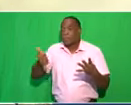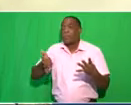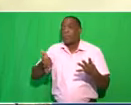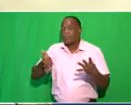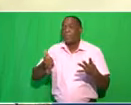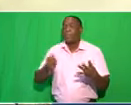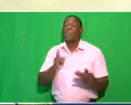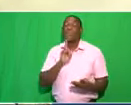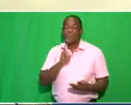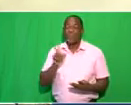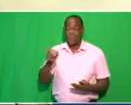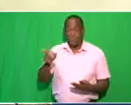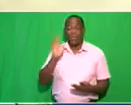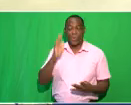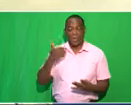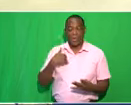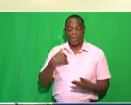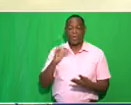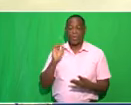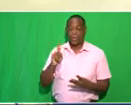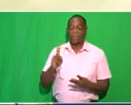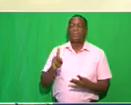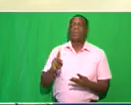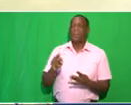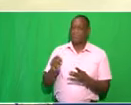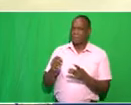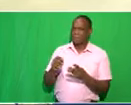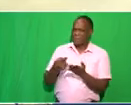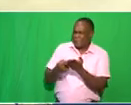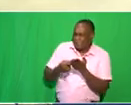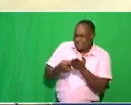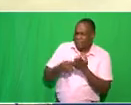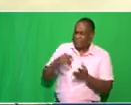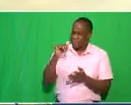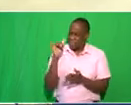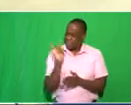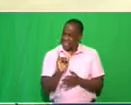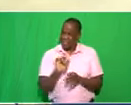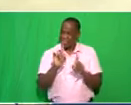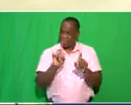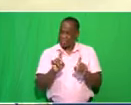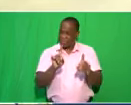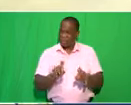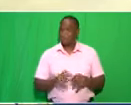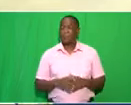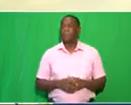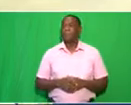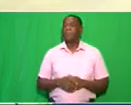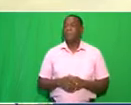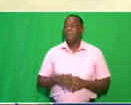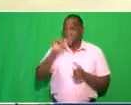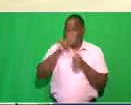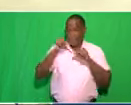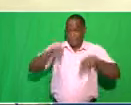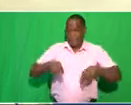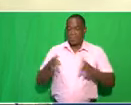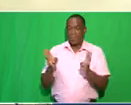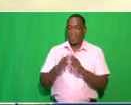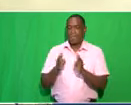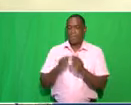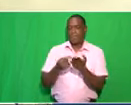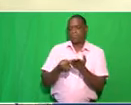have an opportunity to interact with that question further, a little later on in our presentation here. It is a consultation. And